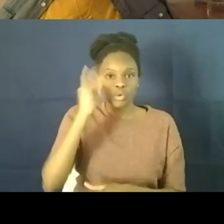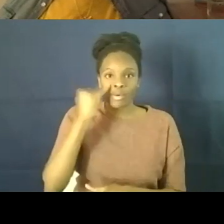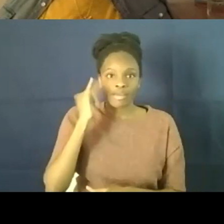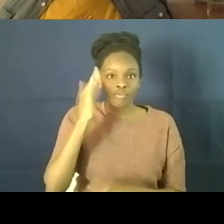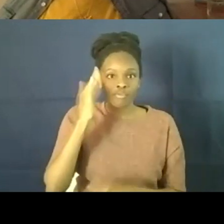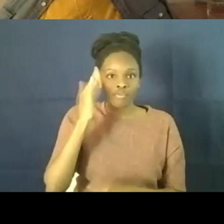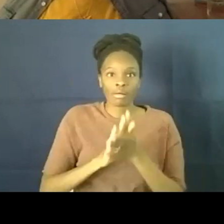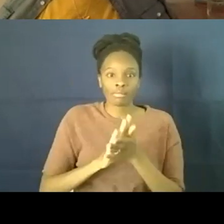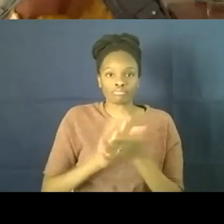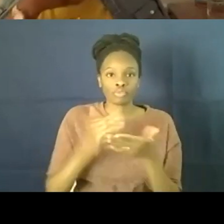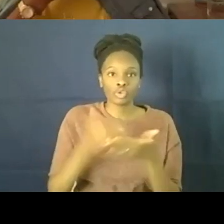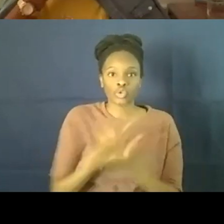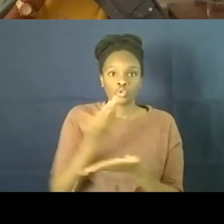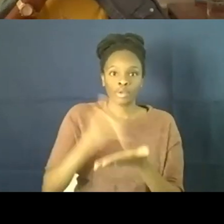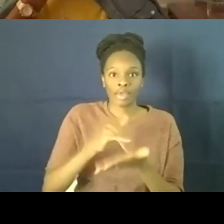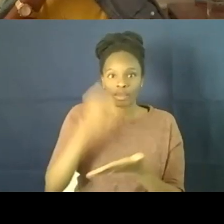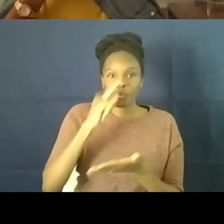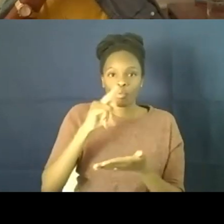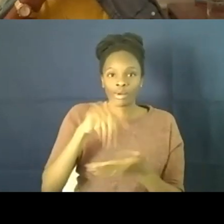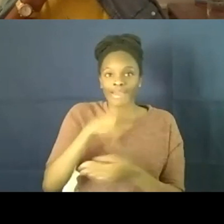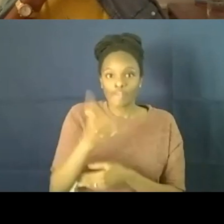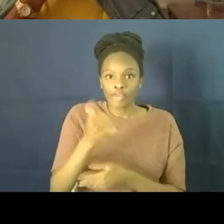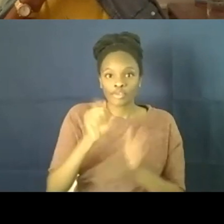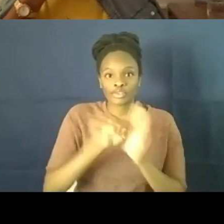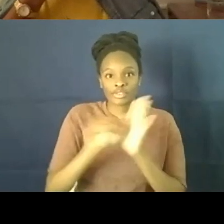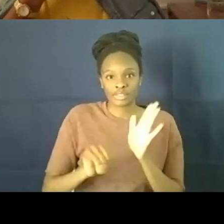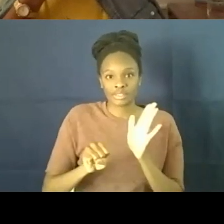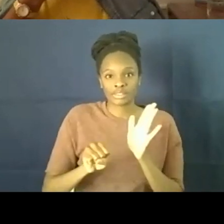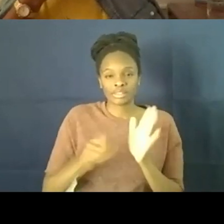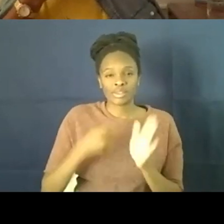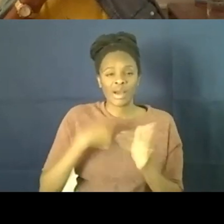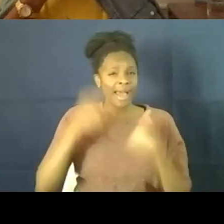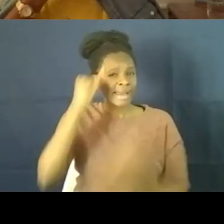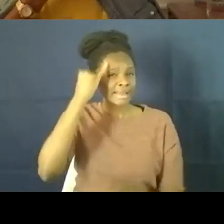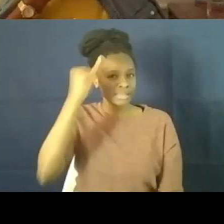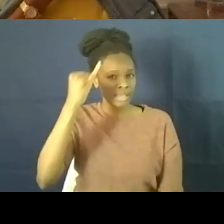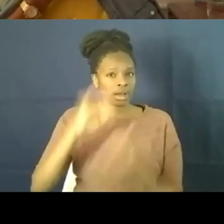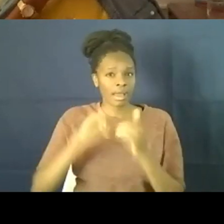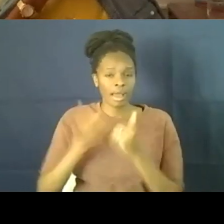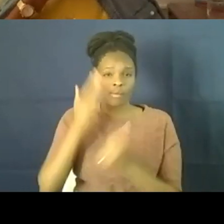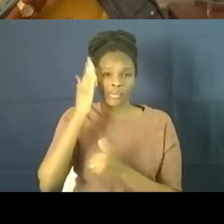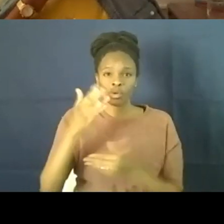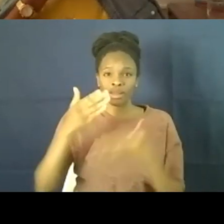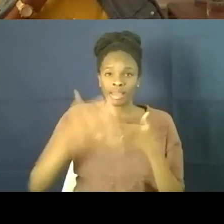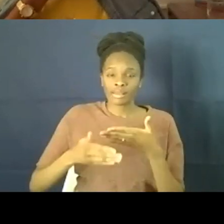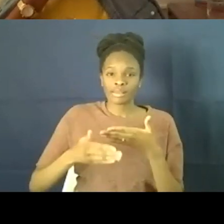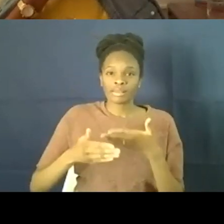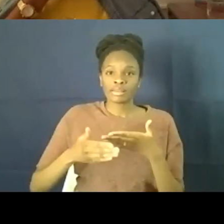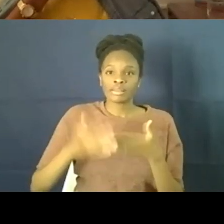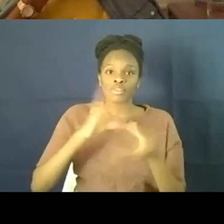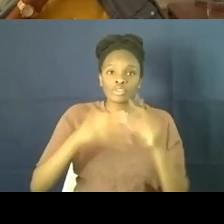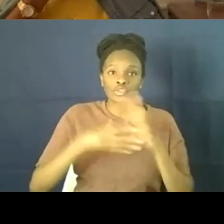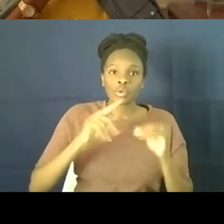a season or not. So, you know, I had an idea of how this would end. To me, this is a story about identity versus